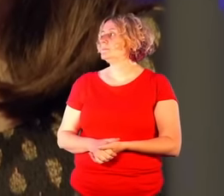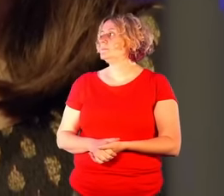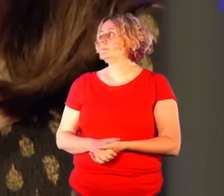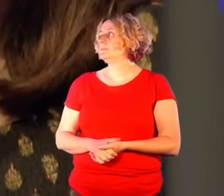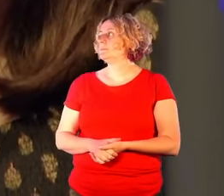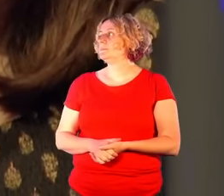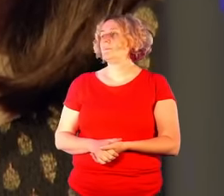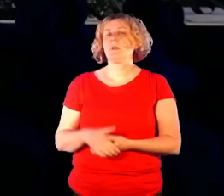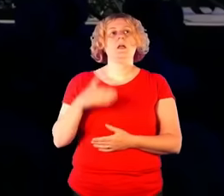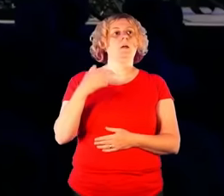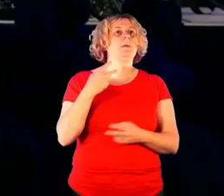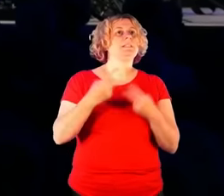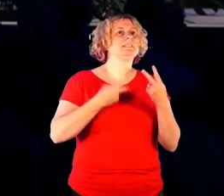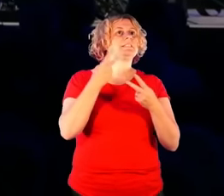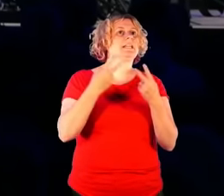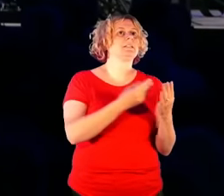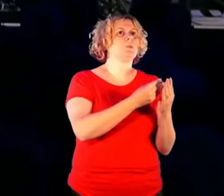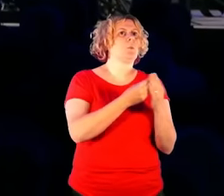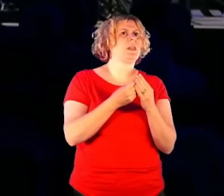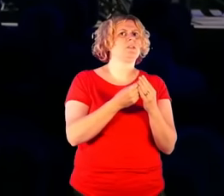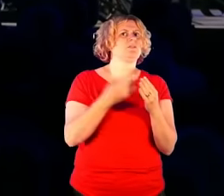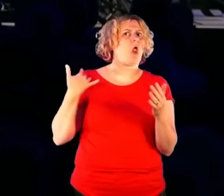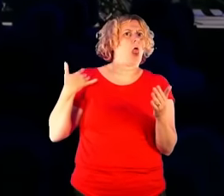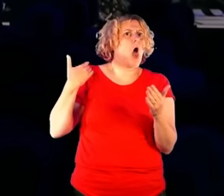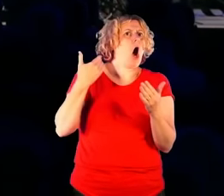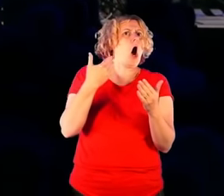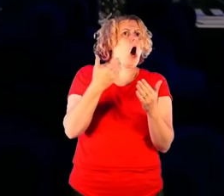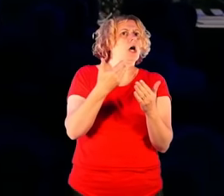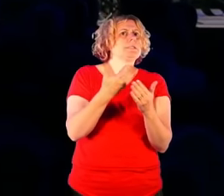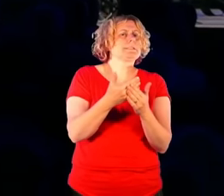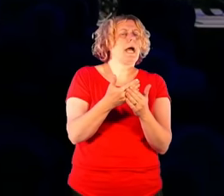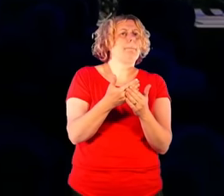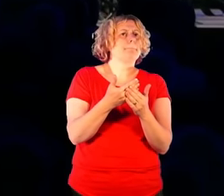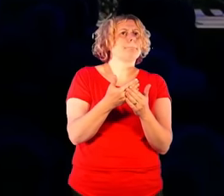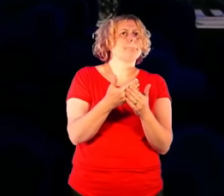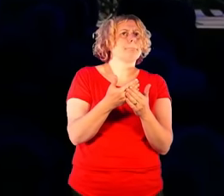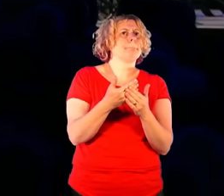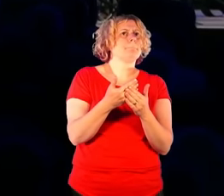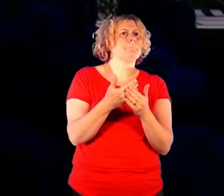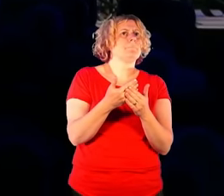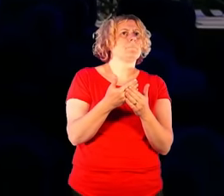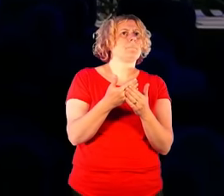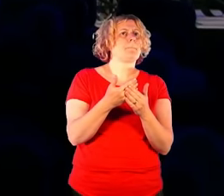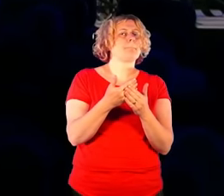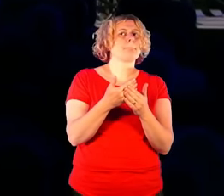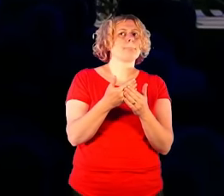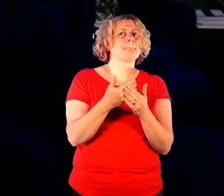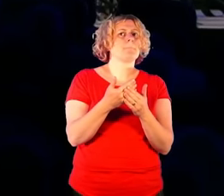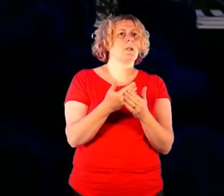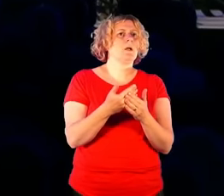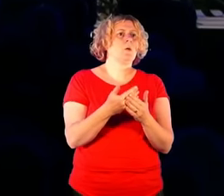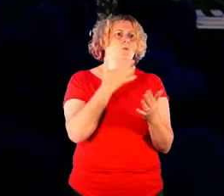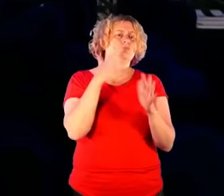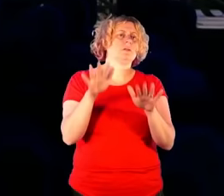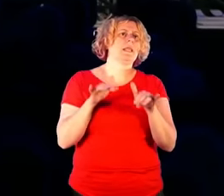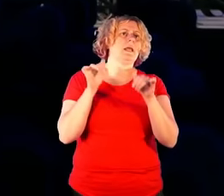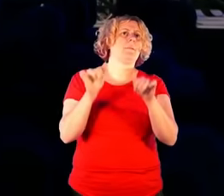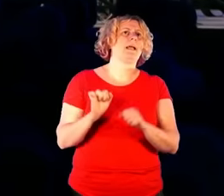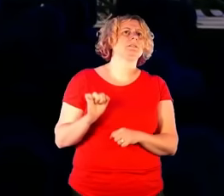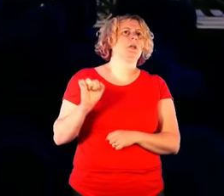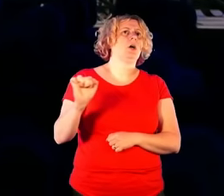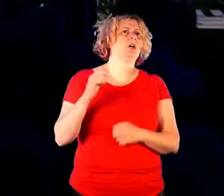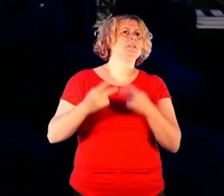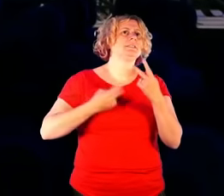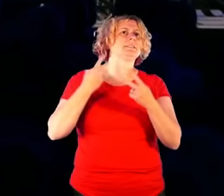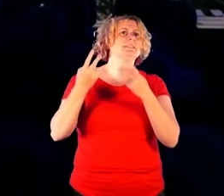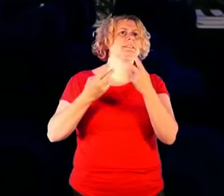Catherine has been singing with us as long as I've been involved with playing at Keswick with Colin, and we're really blessed by your tones.